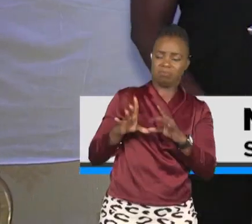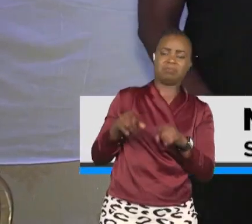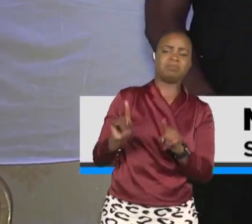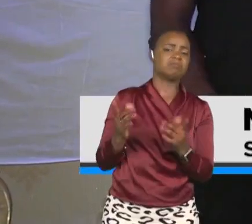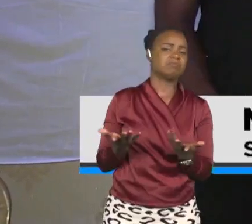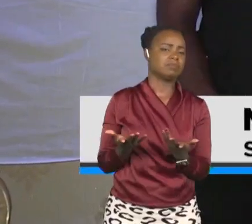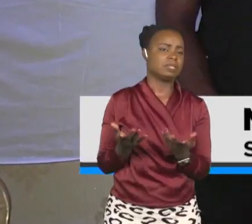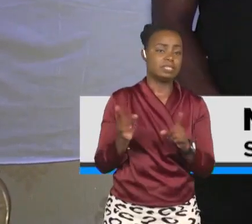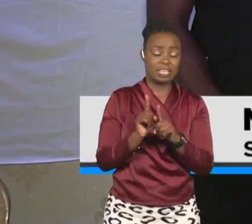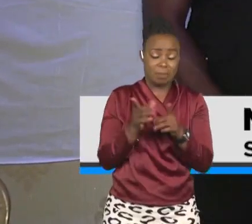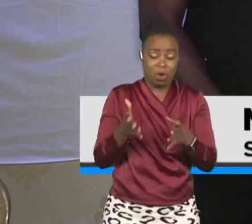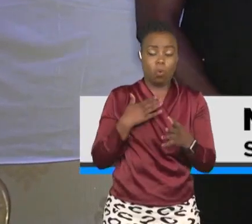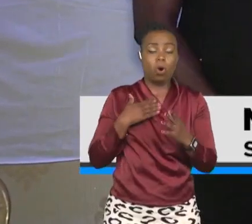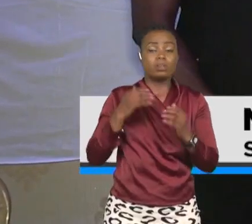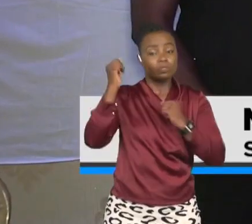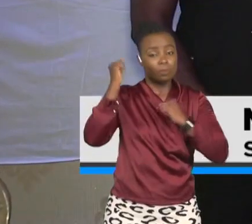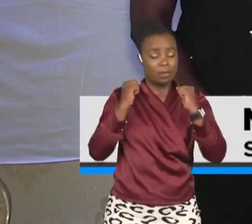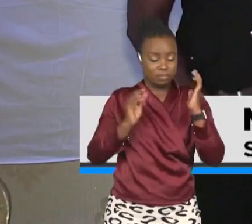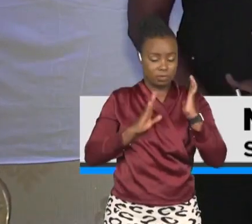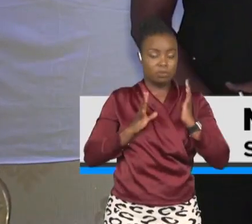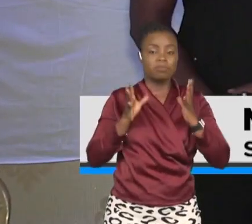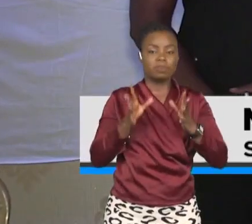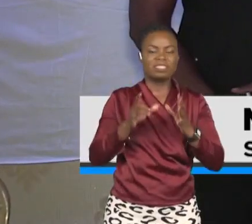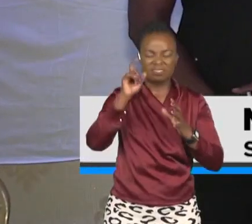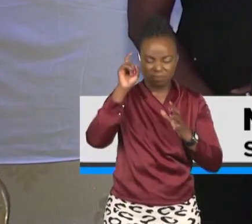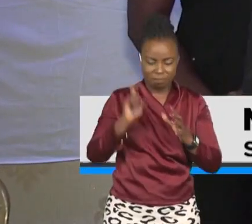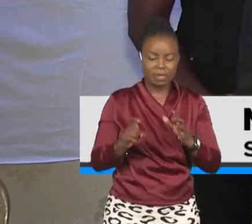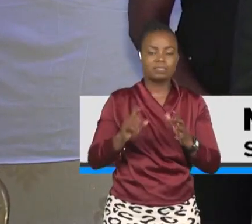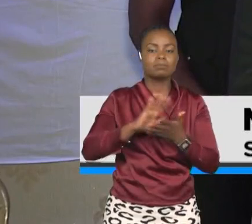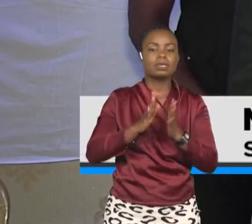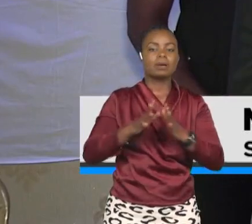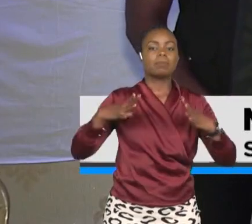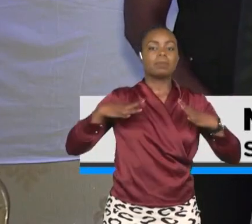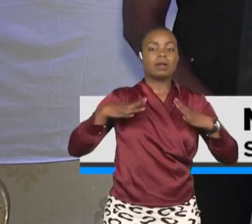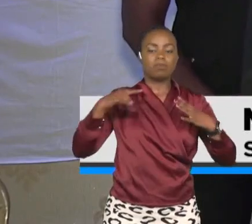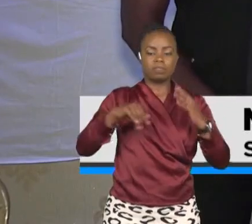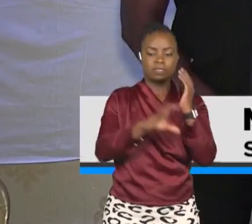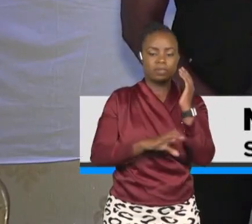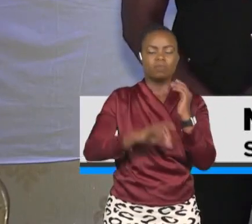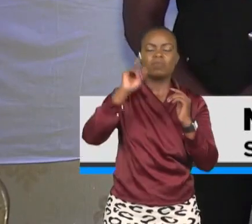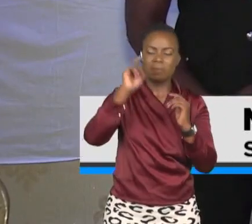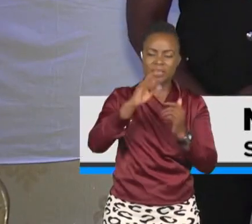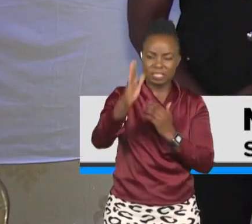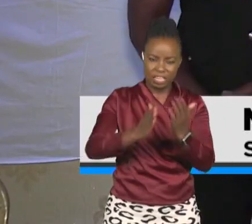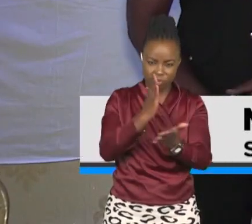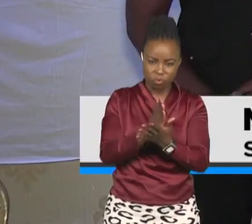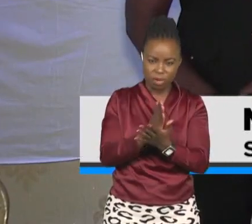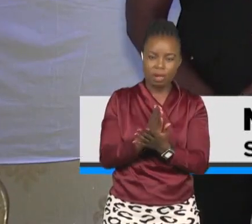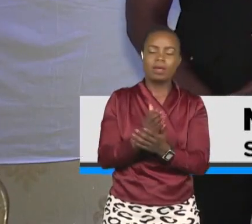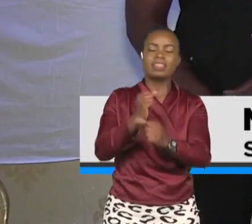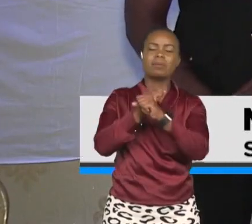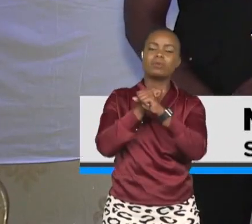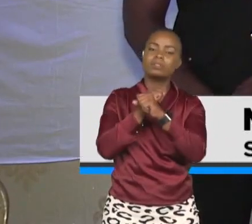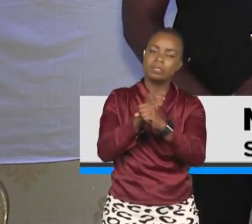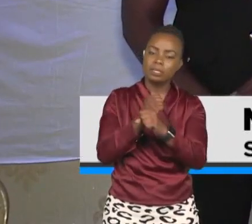be, as I think they should be, the pride of this country, we have to ensure that they put the protection